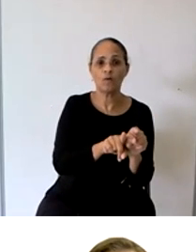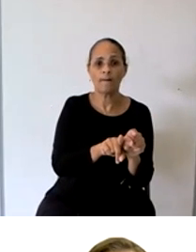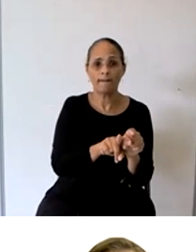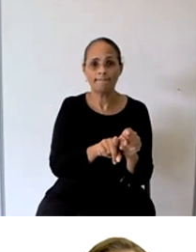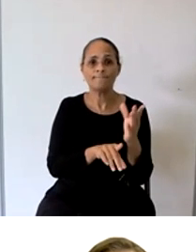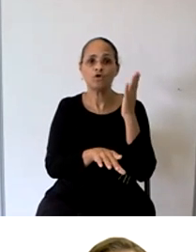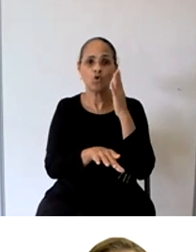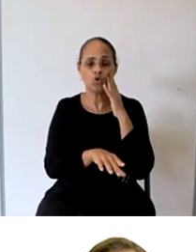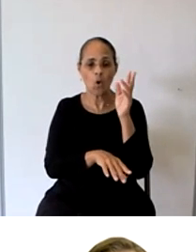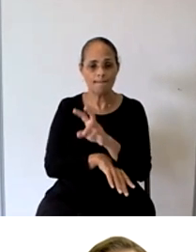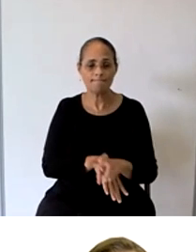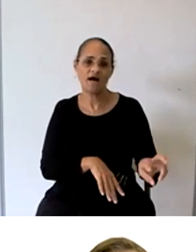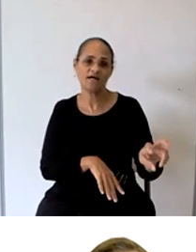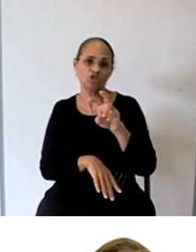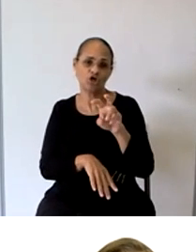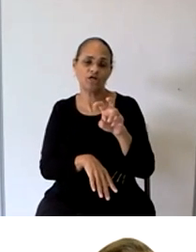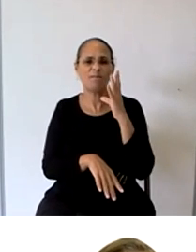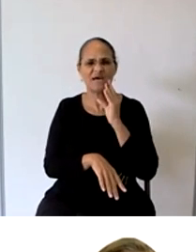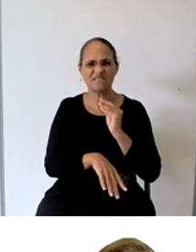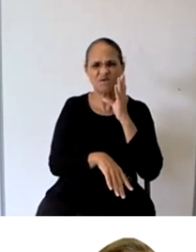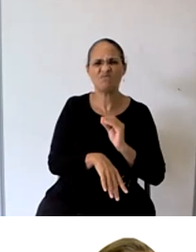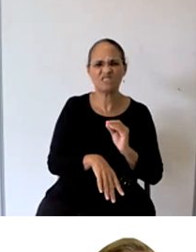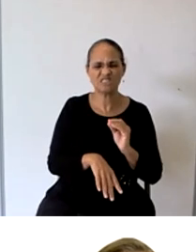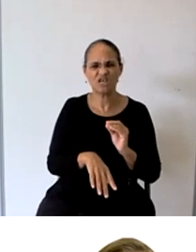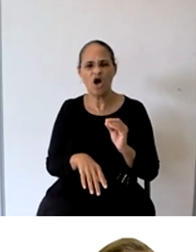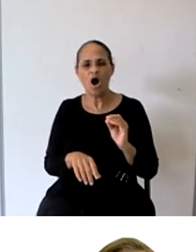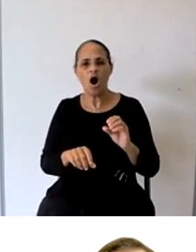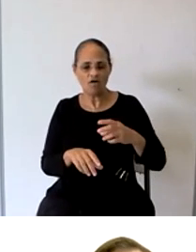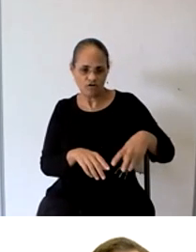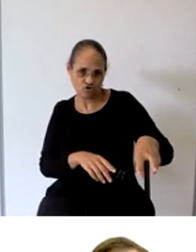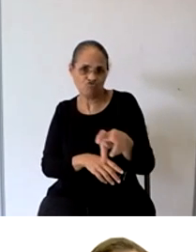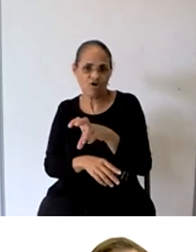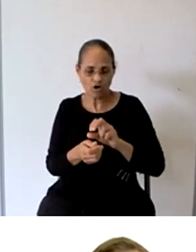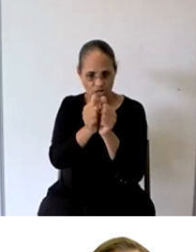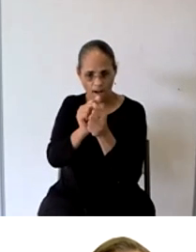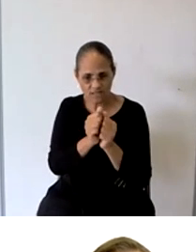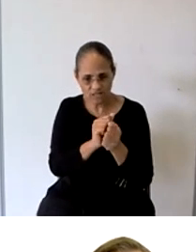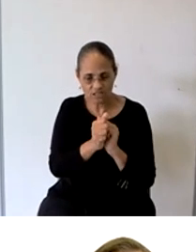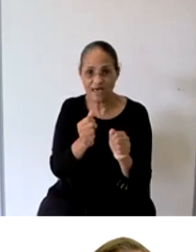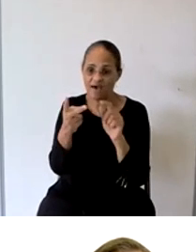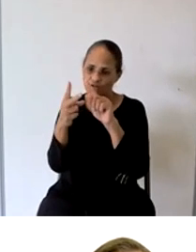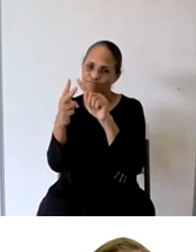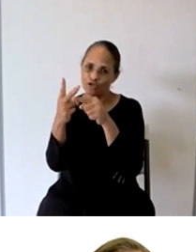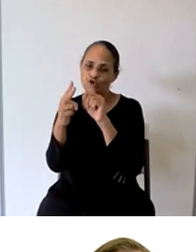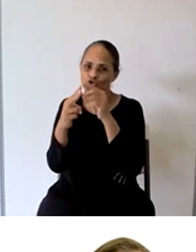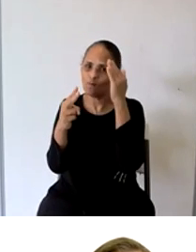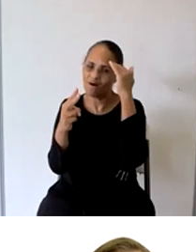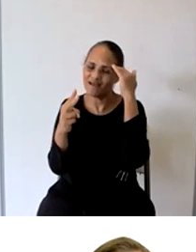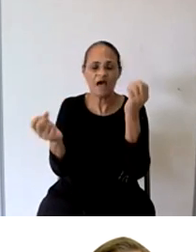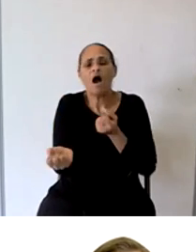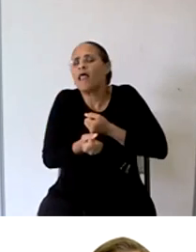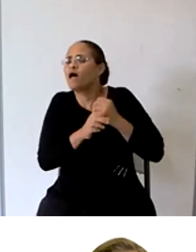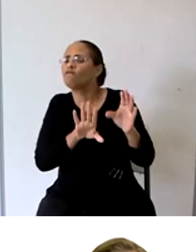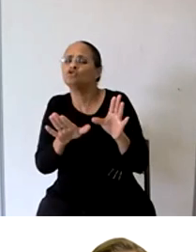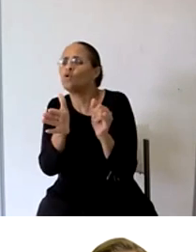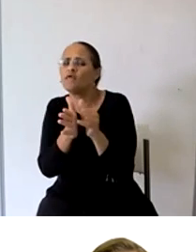my journey in wheelchair track racing. So I'm of two minds. I absolutely love doing that because I love, you